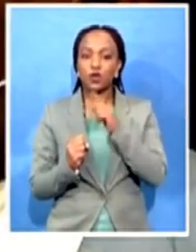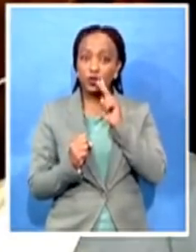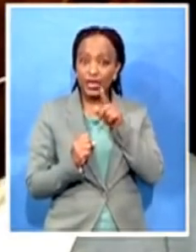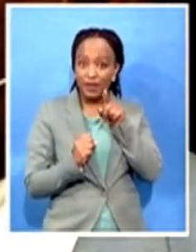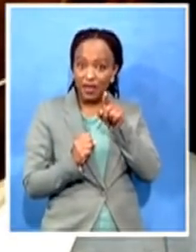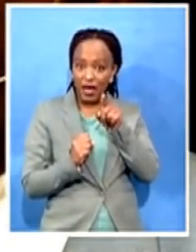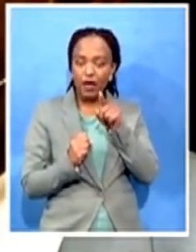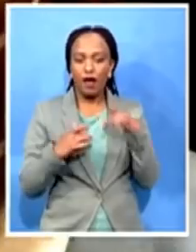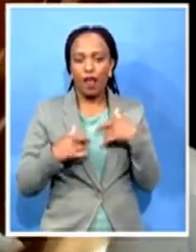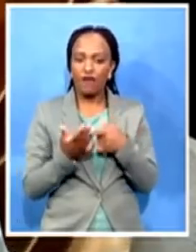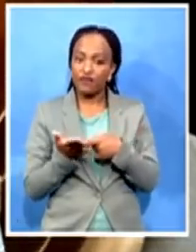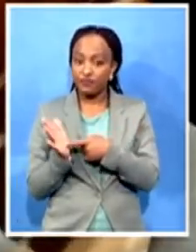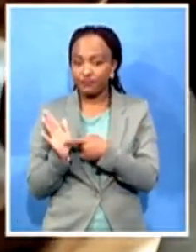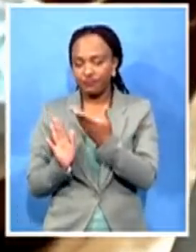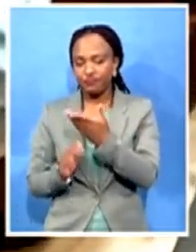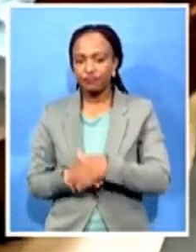All right, thank you. The